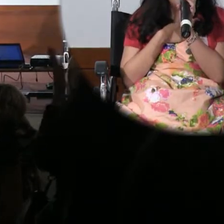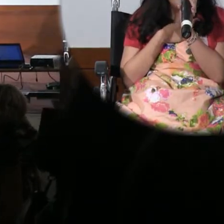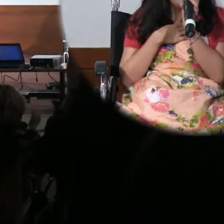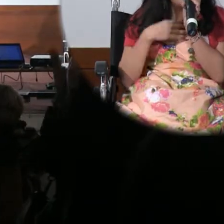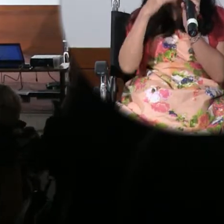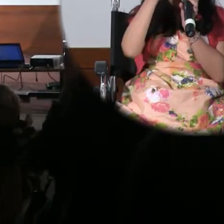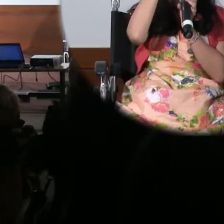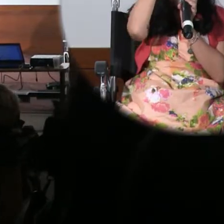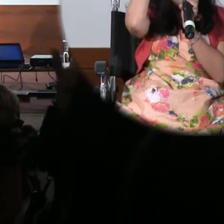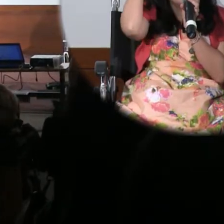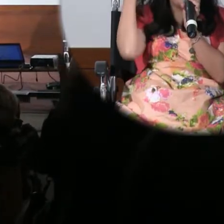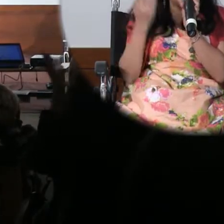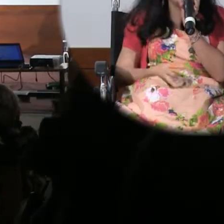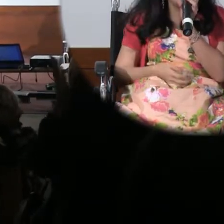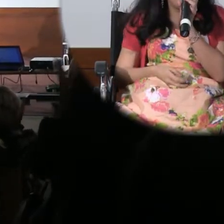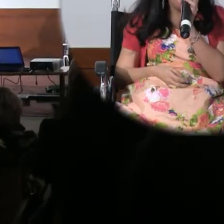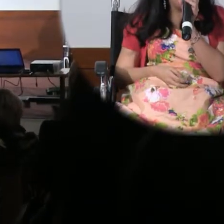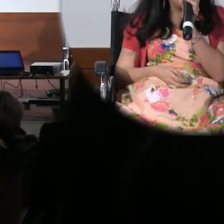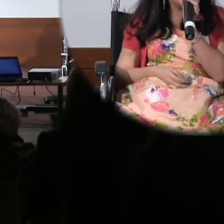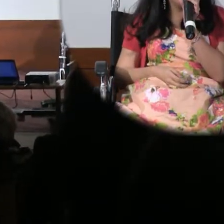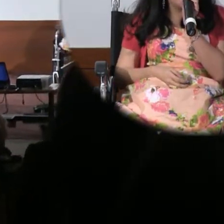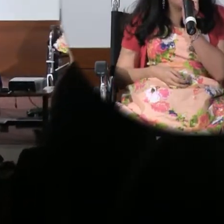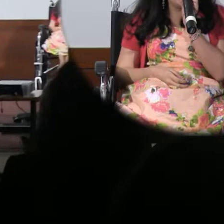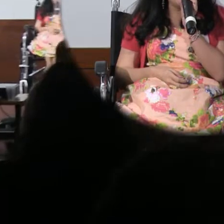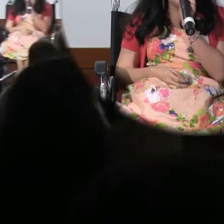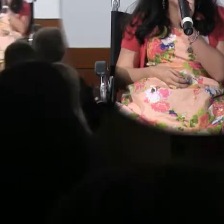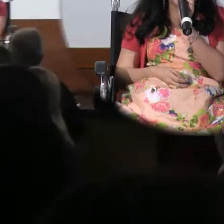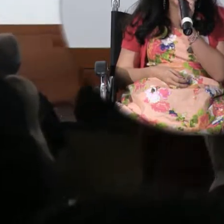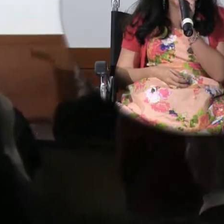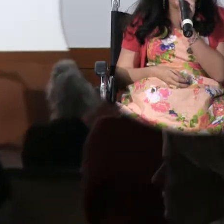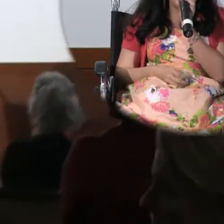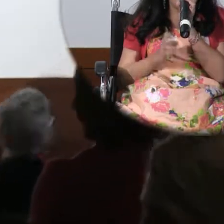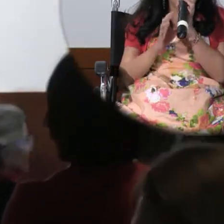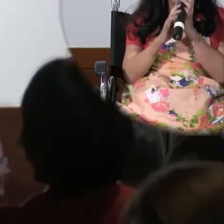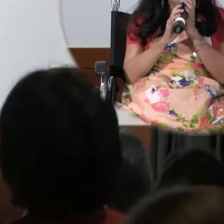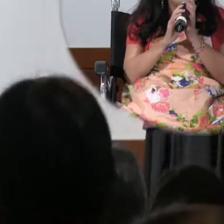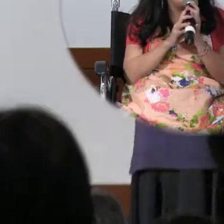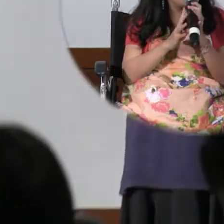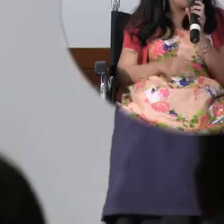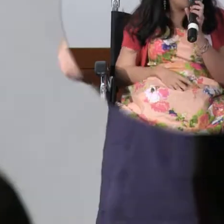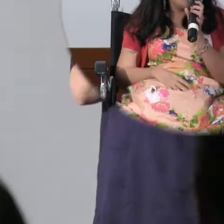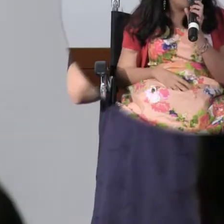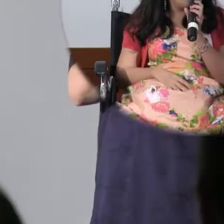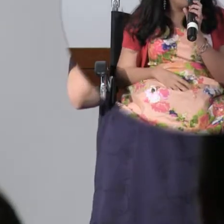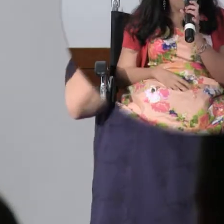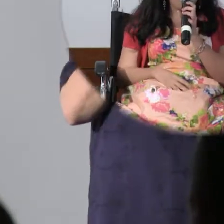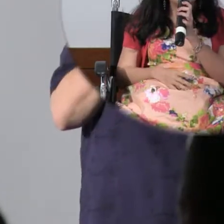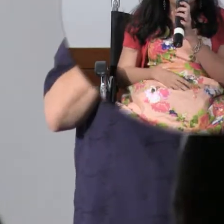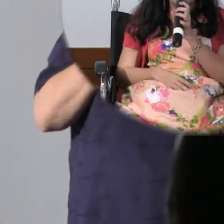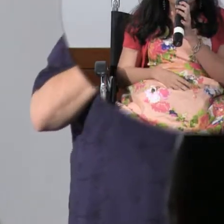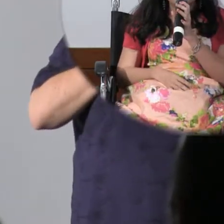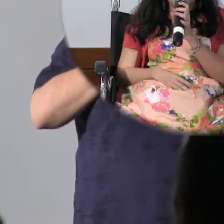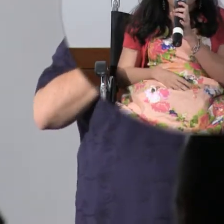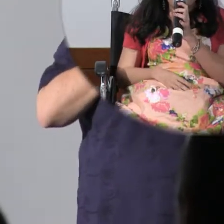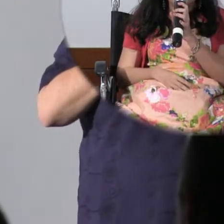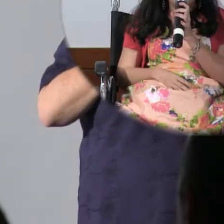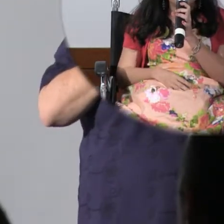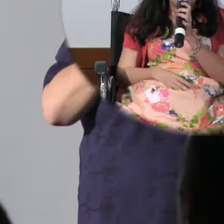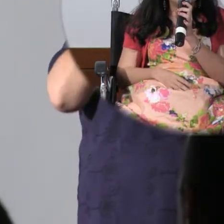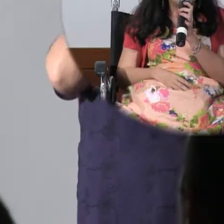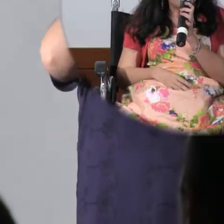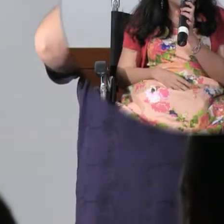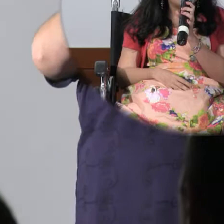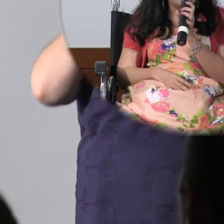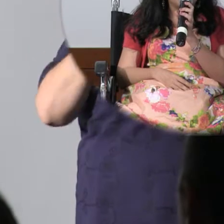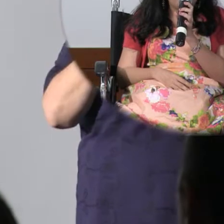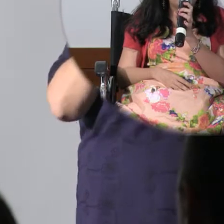Thank you so much. I didn't expect it at all. And now I think for all the great people here, I think